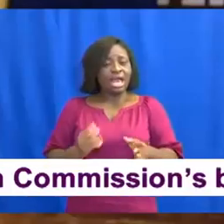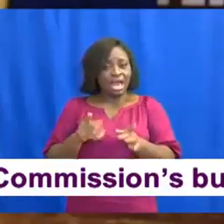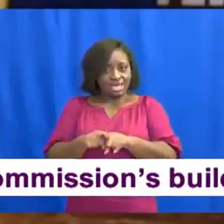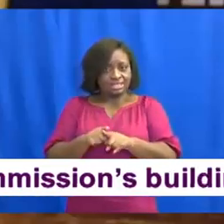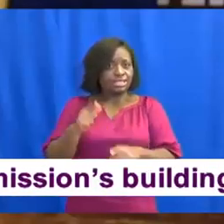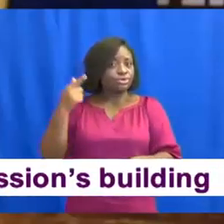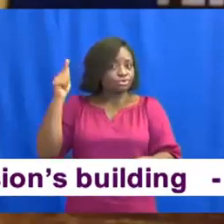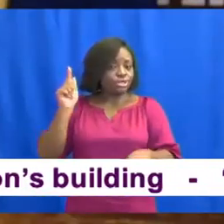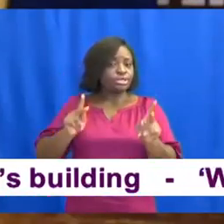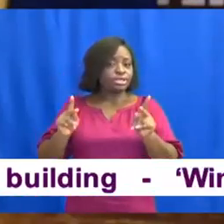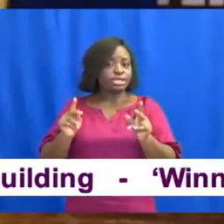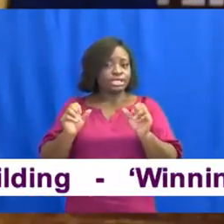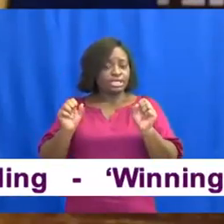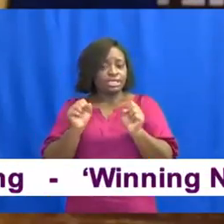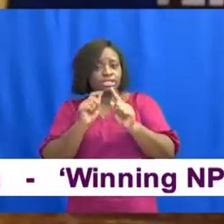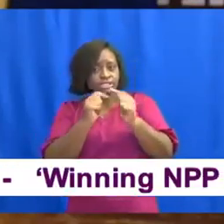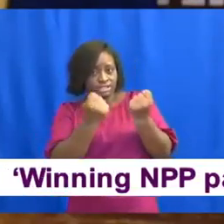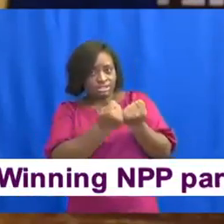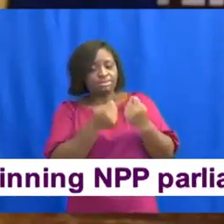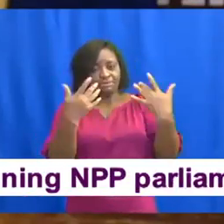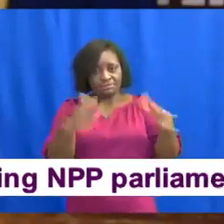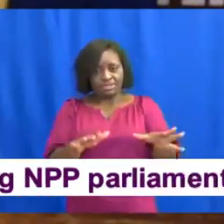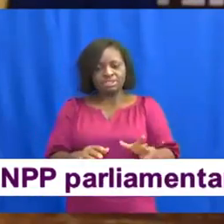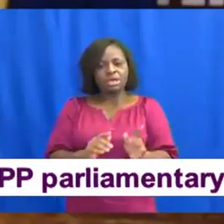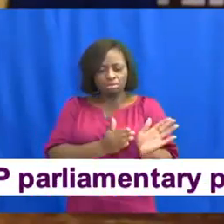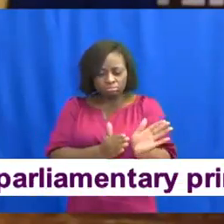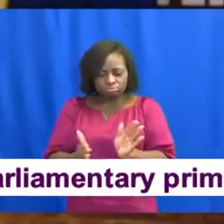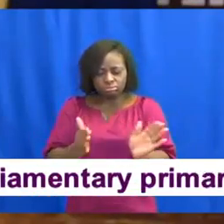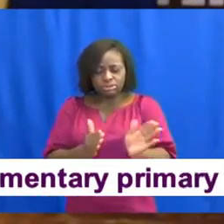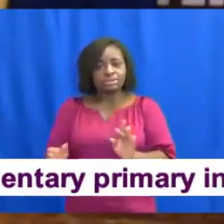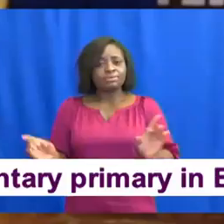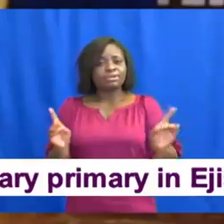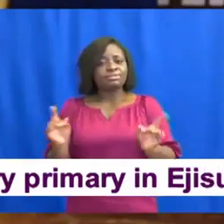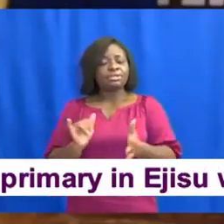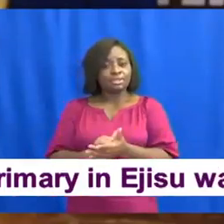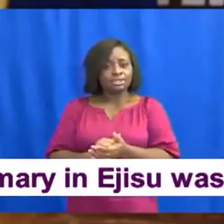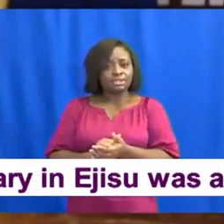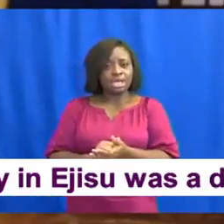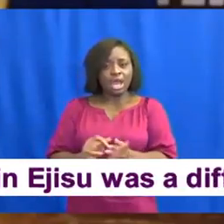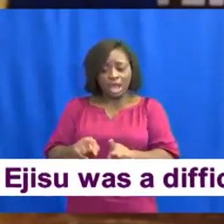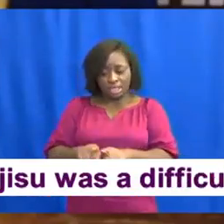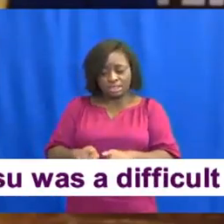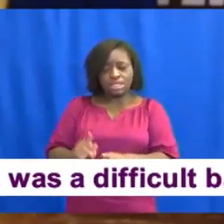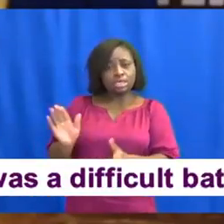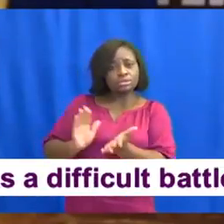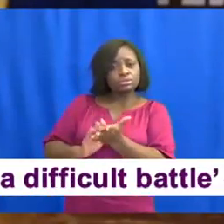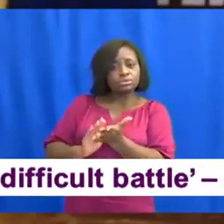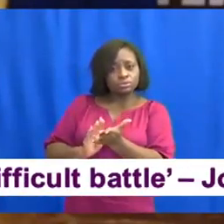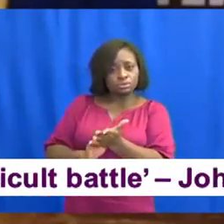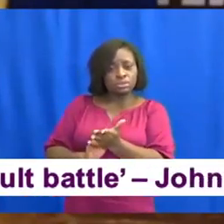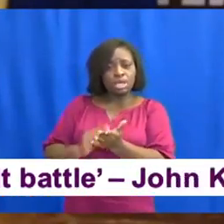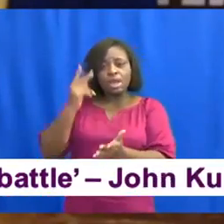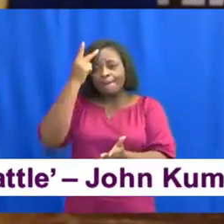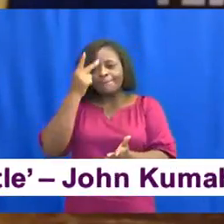aye. Then she say, yeah, yeah, yeah, and they say, Emra, when you were school, no, I will